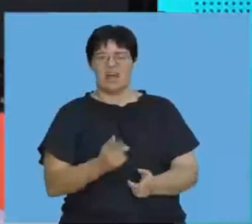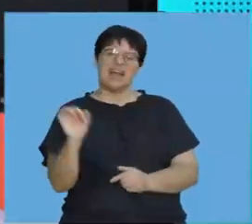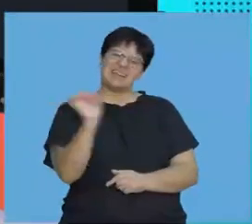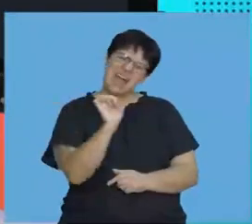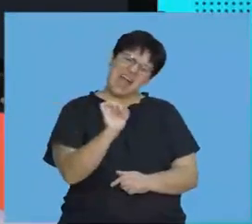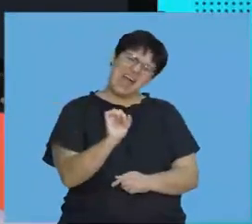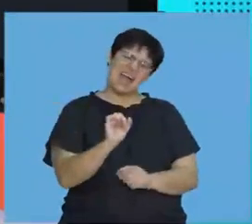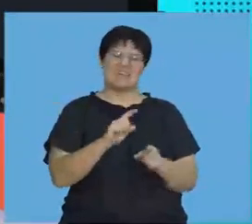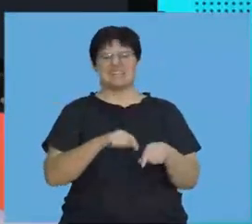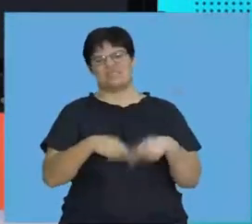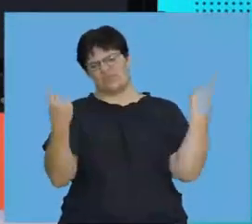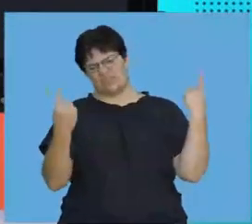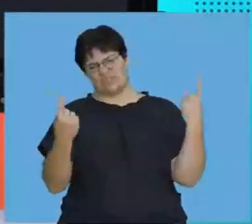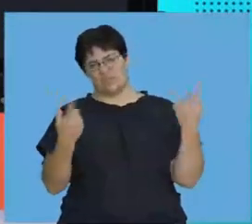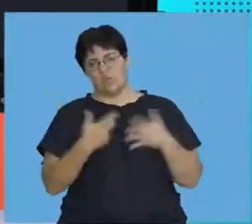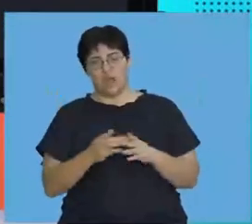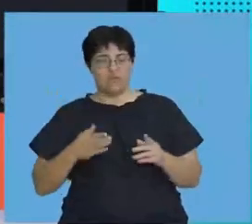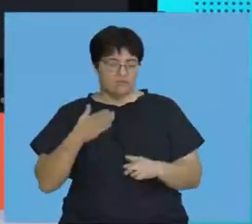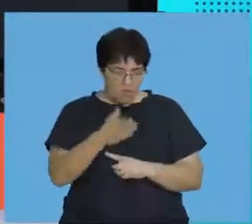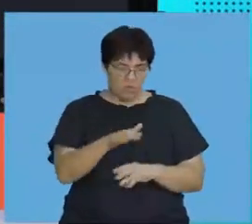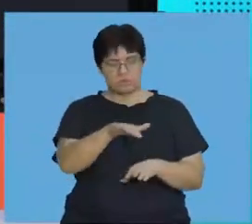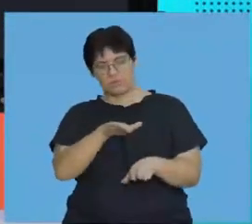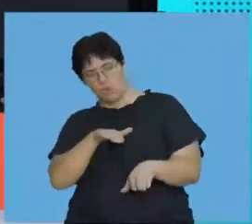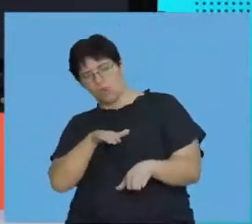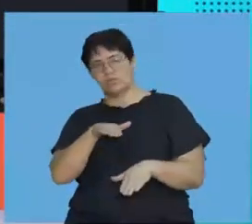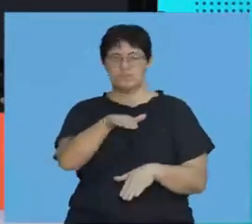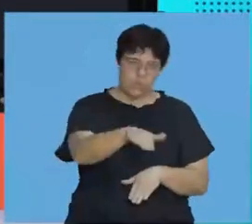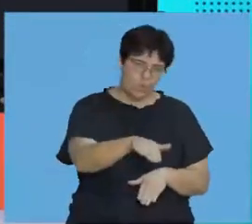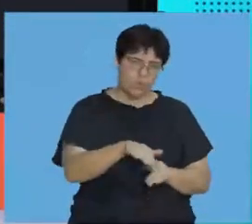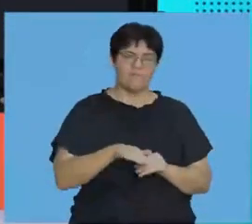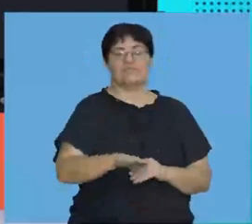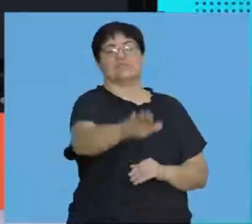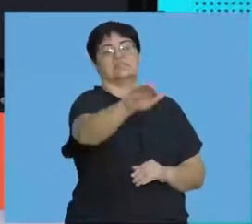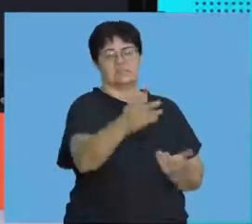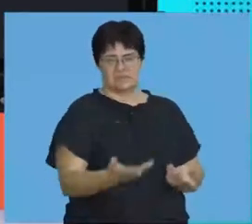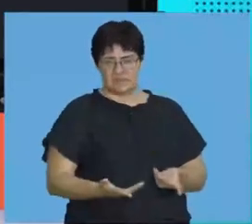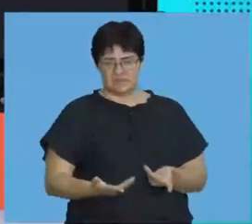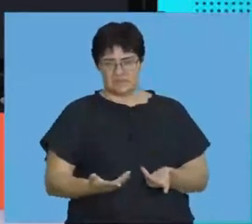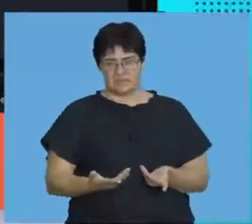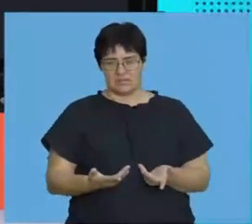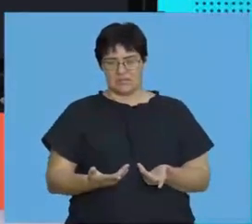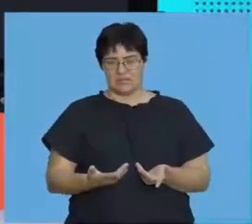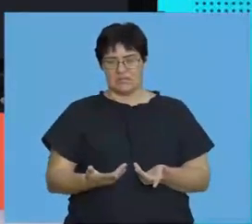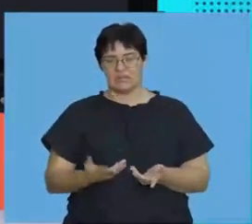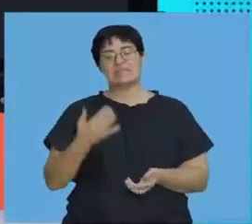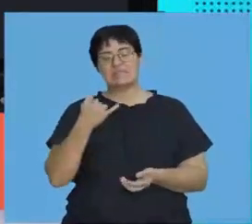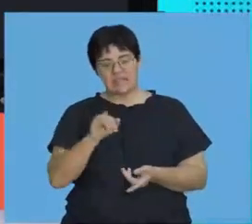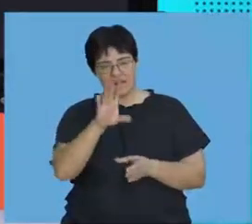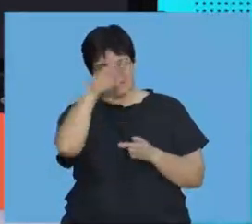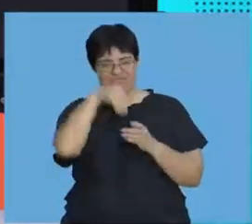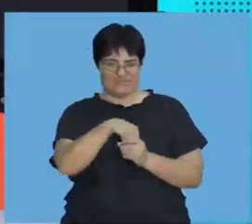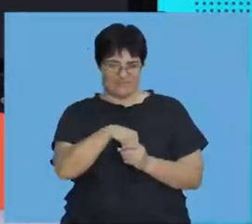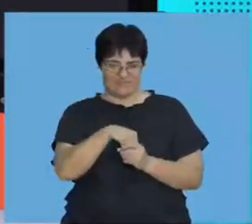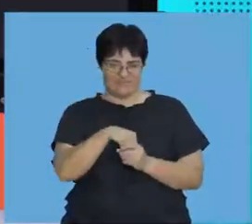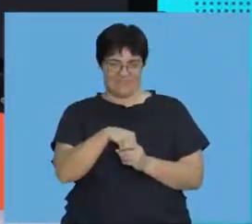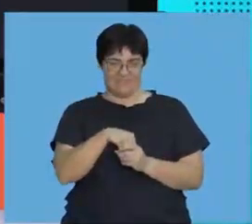direction. Cars are a little different because, of course, we could be going forward and slow down, forward and speed up, but